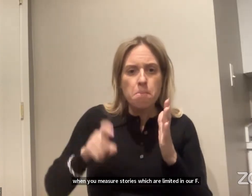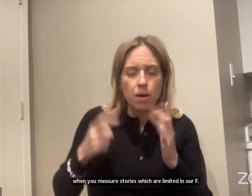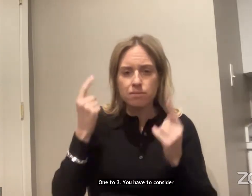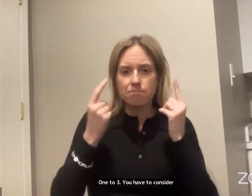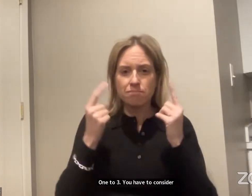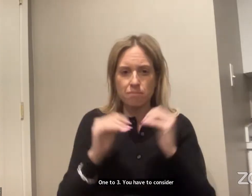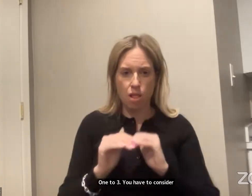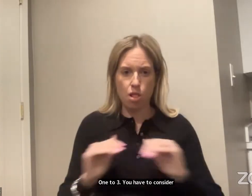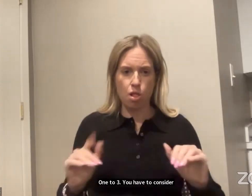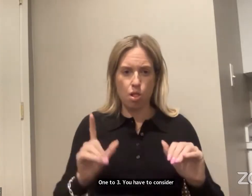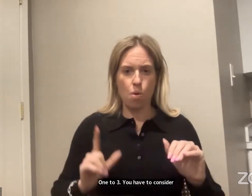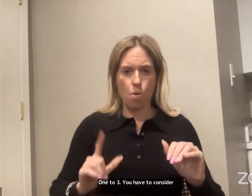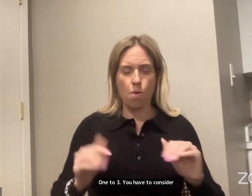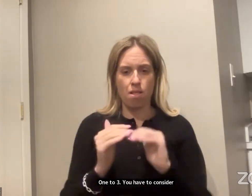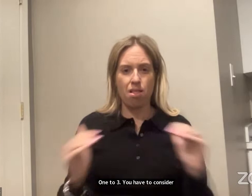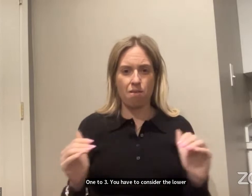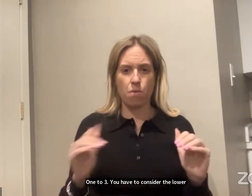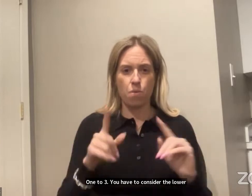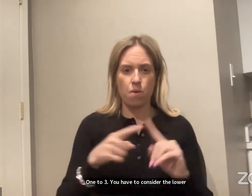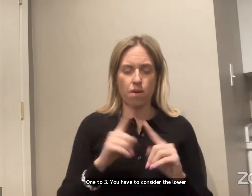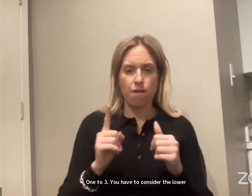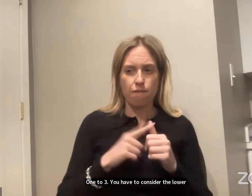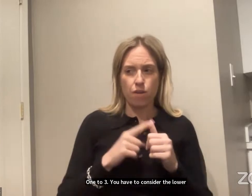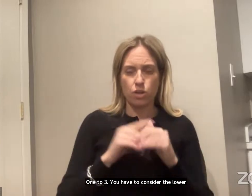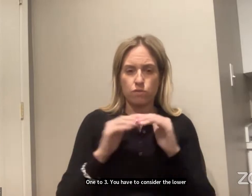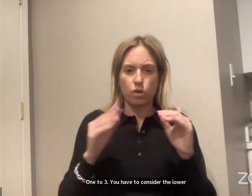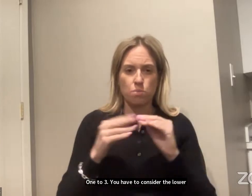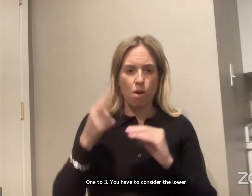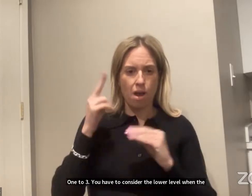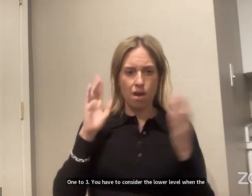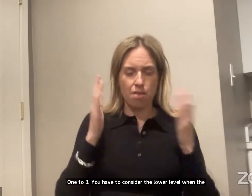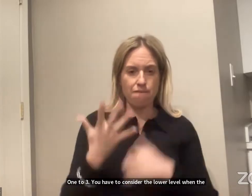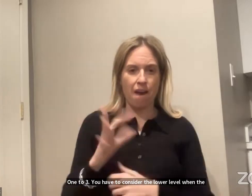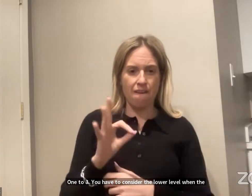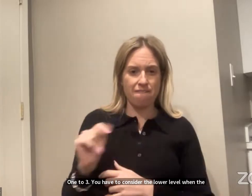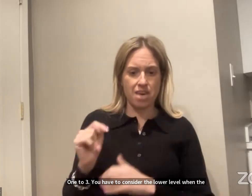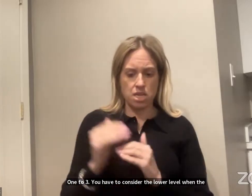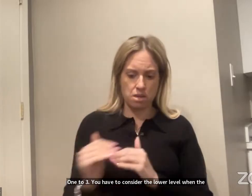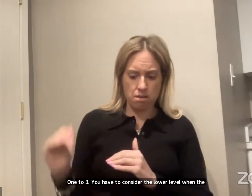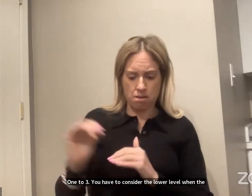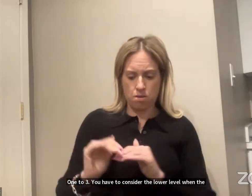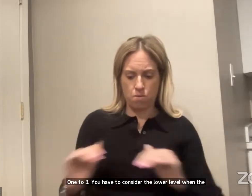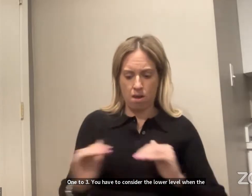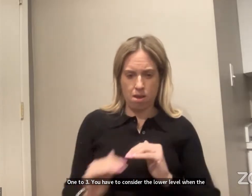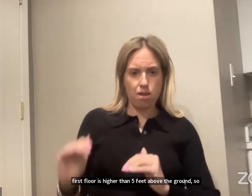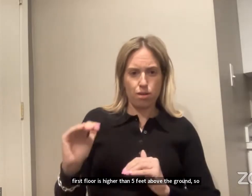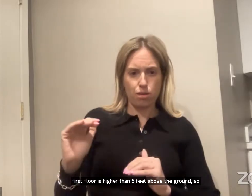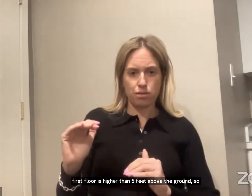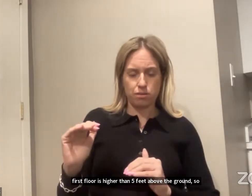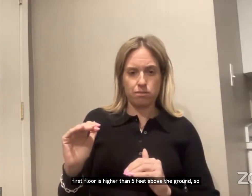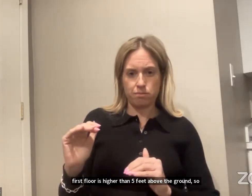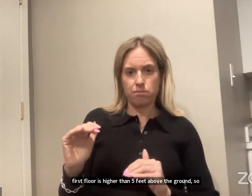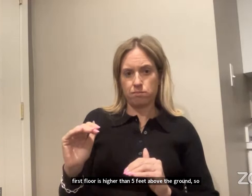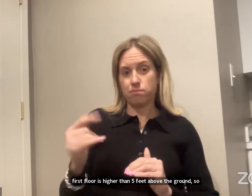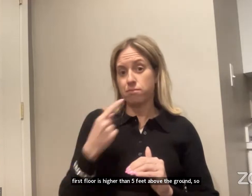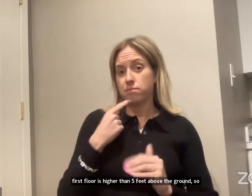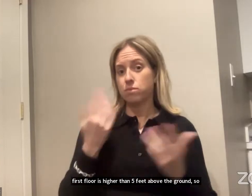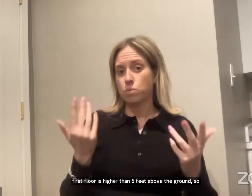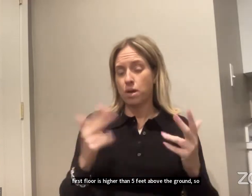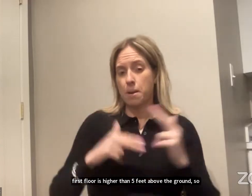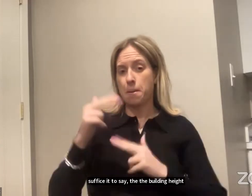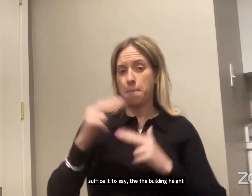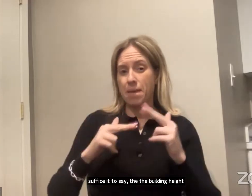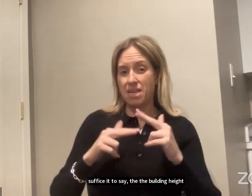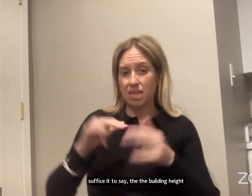first floor is higher than 5 feet above the ground. So suffice it to say, the building height is